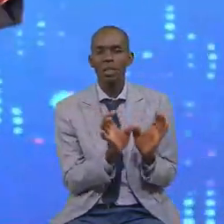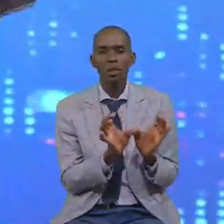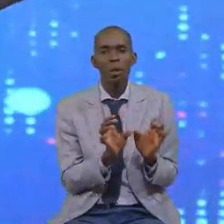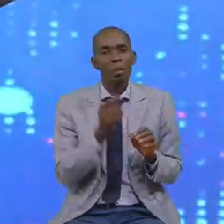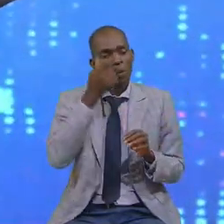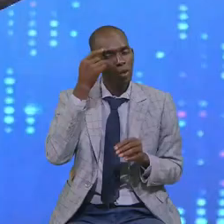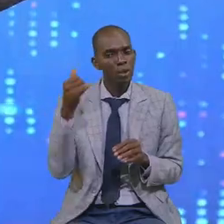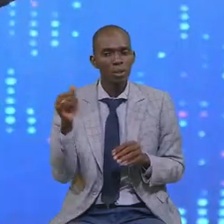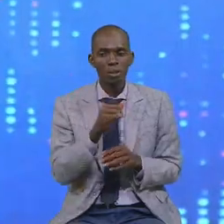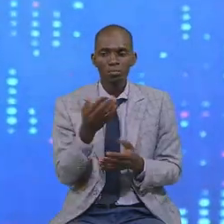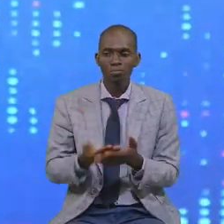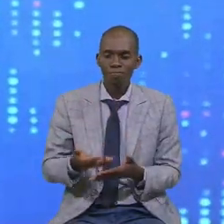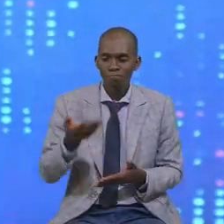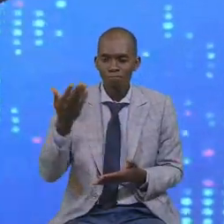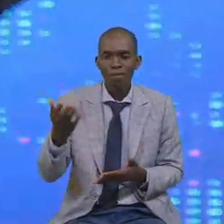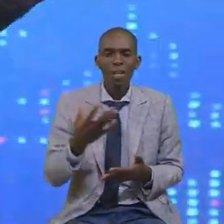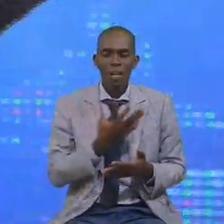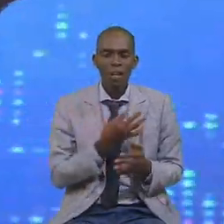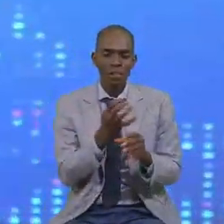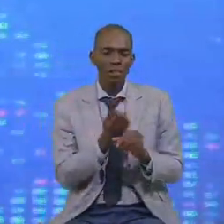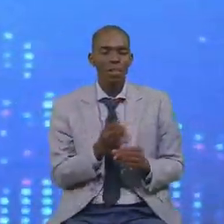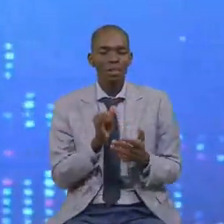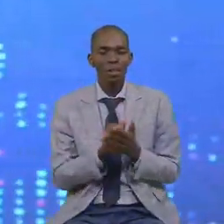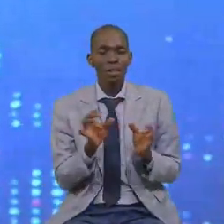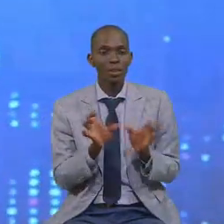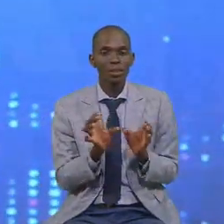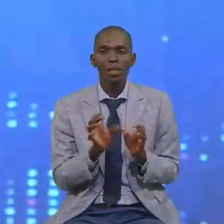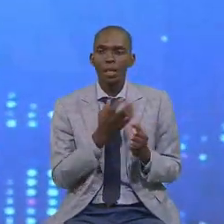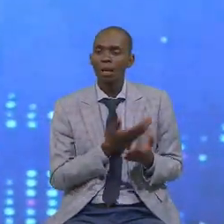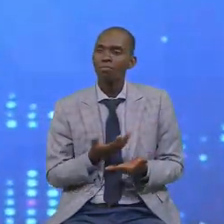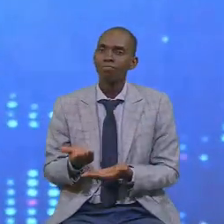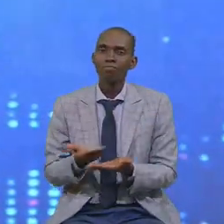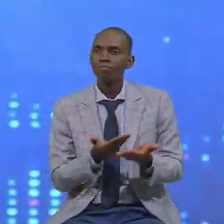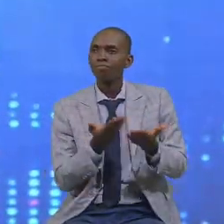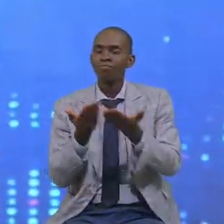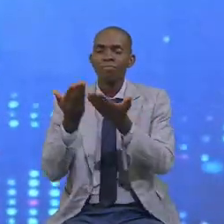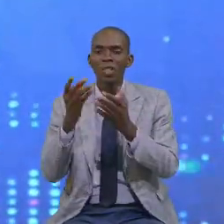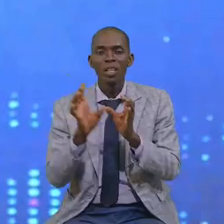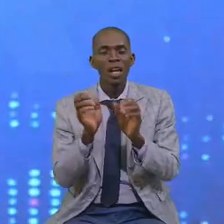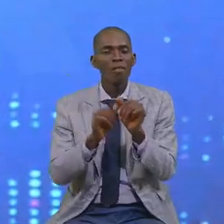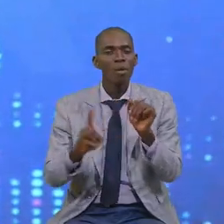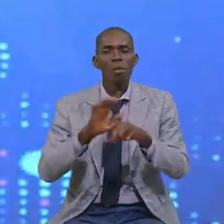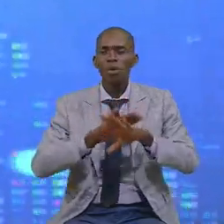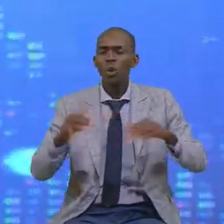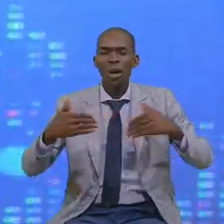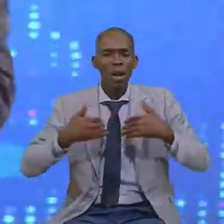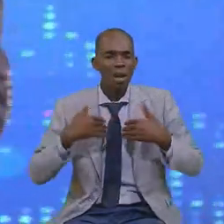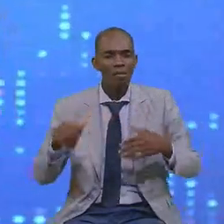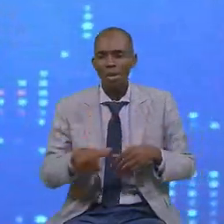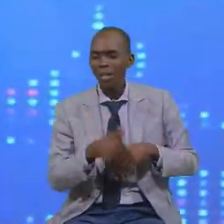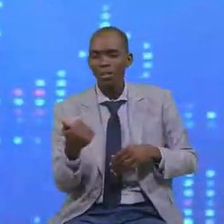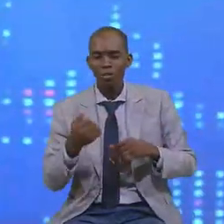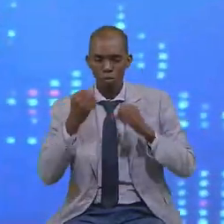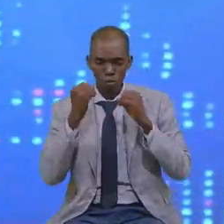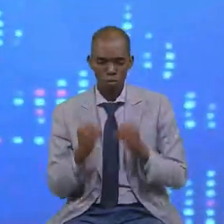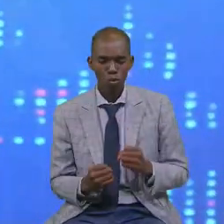carry a certificate, but they do not have any foundation in their education. And when they go to